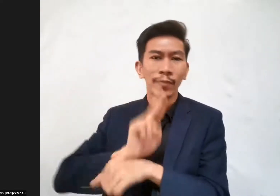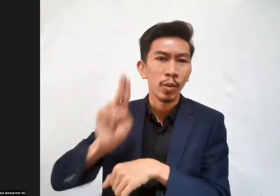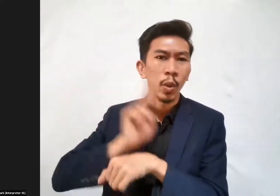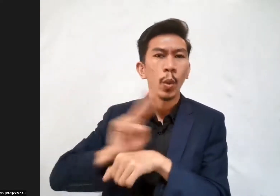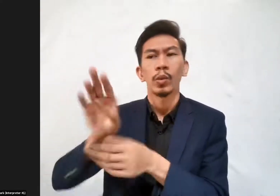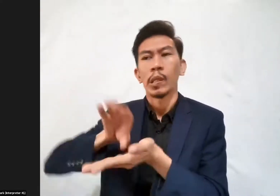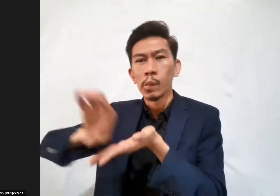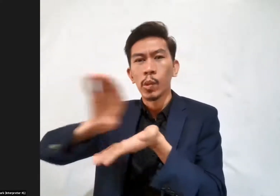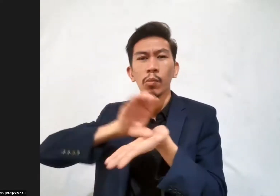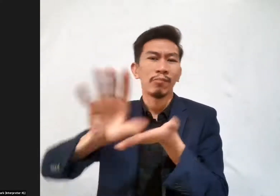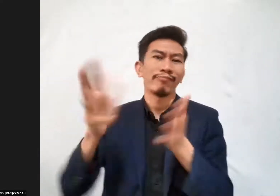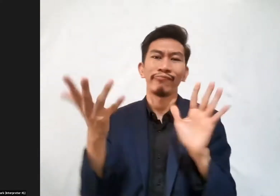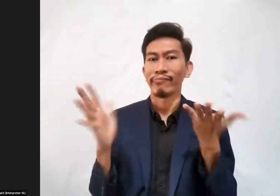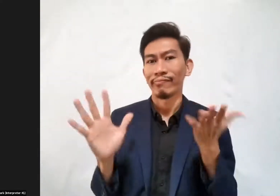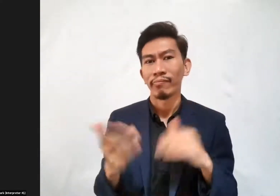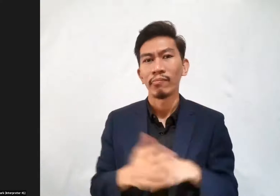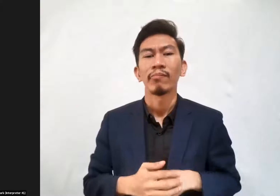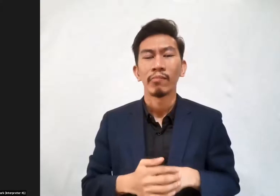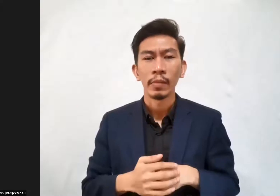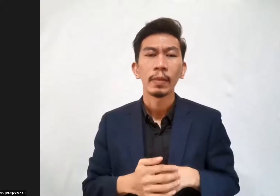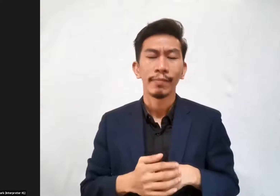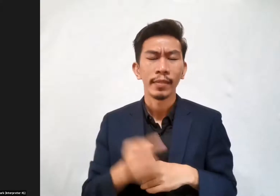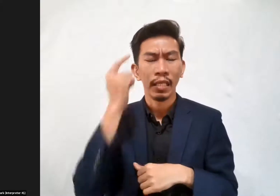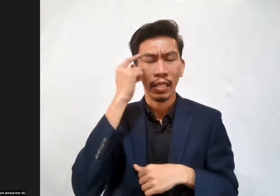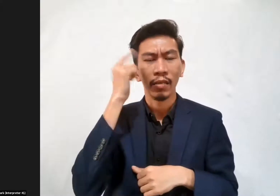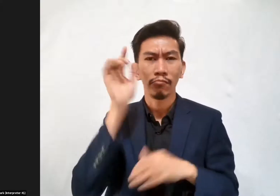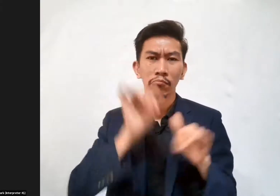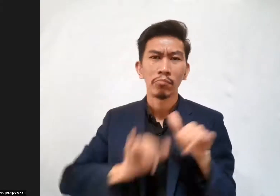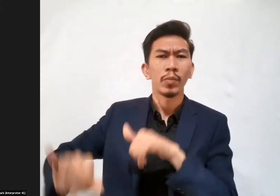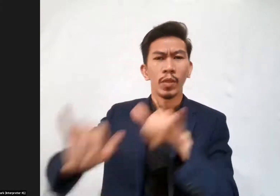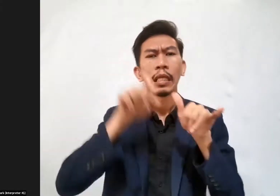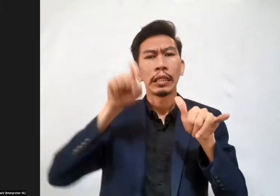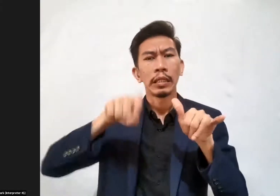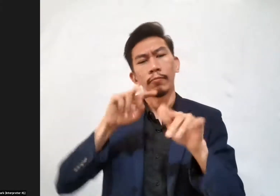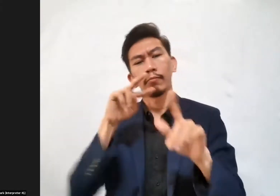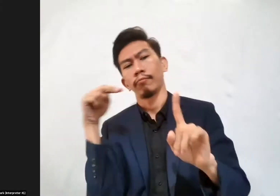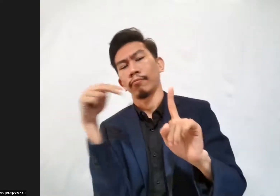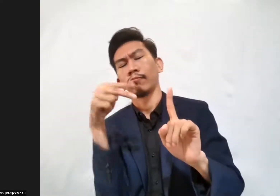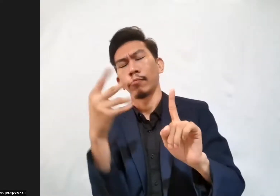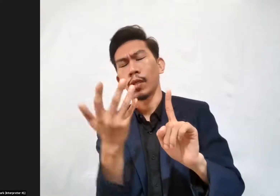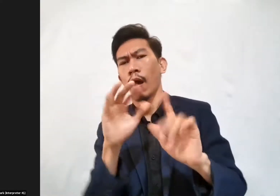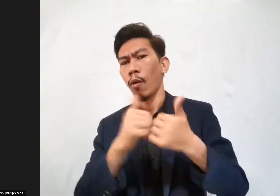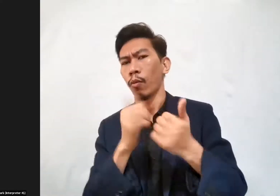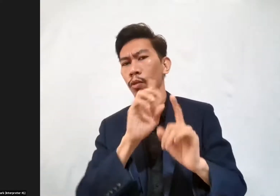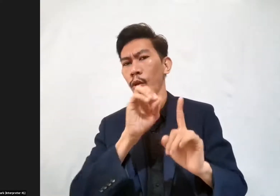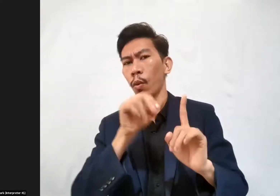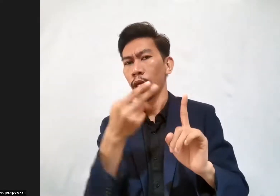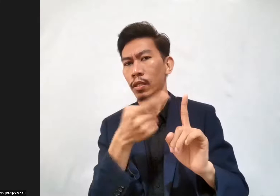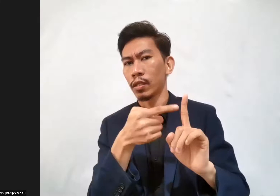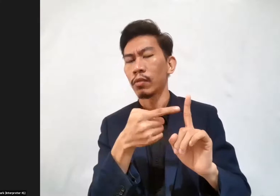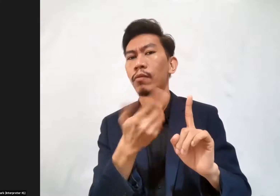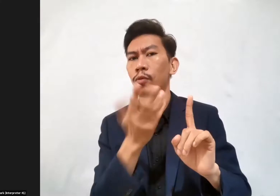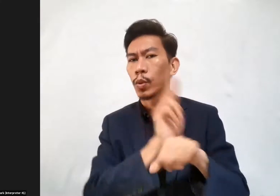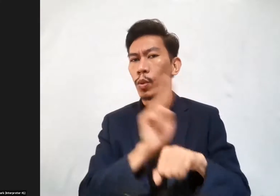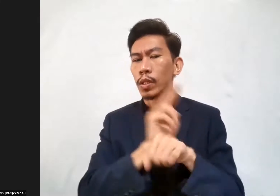disburse it. So that's something I think all of us can take a look at and see how DOH is